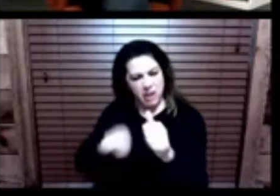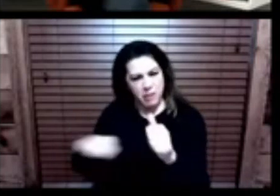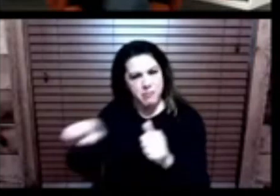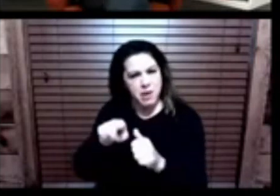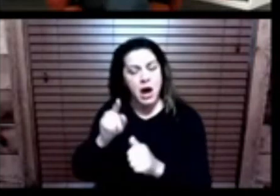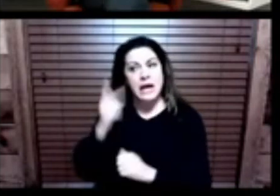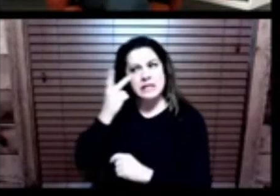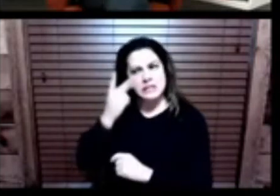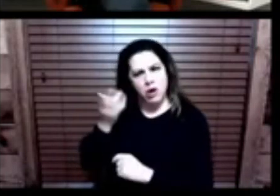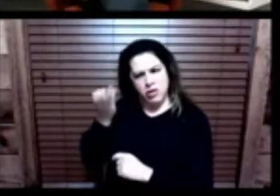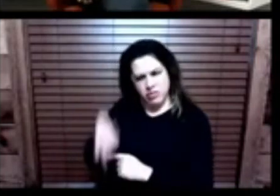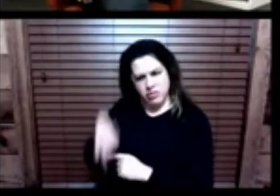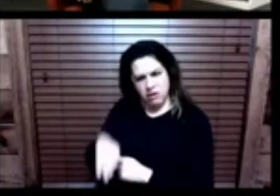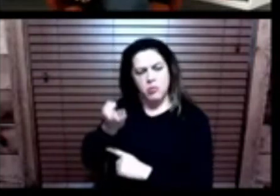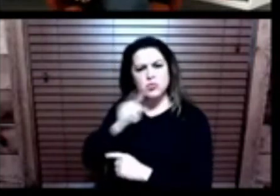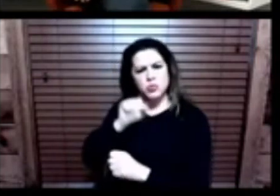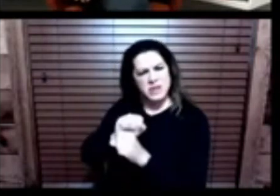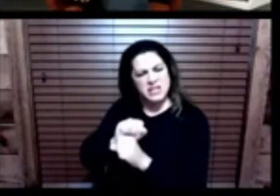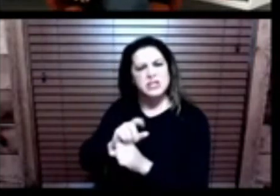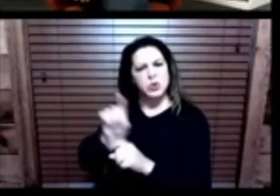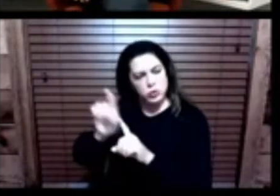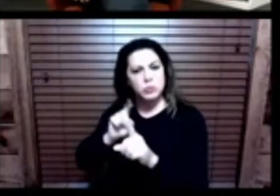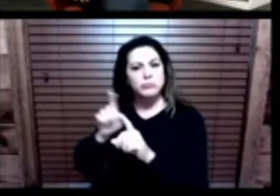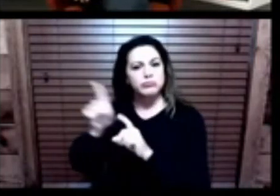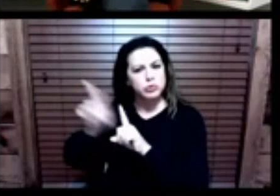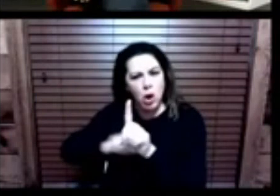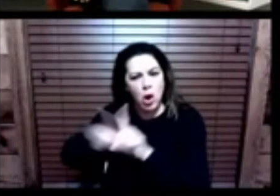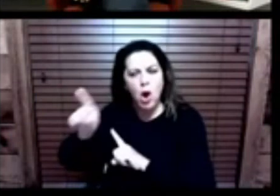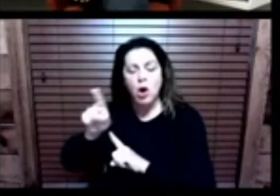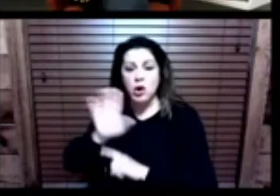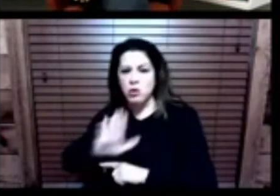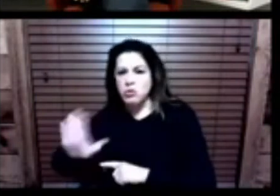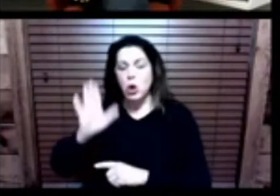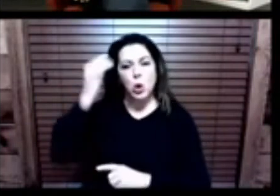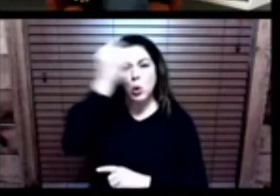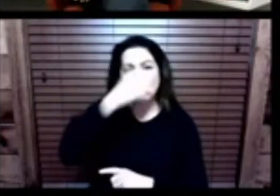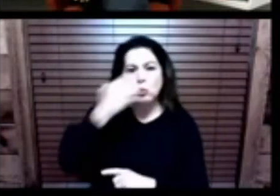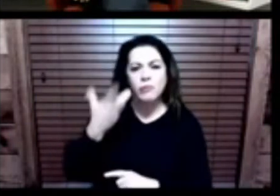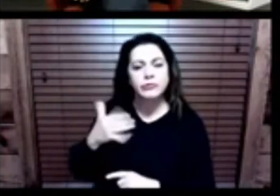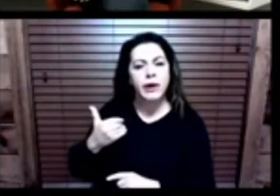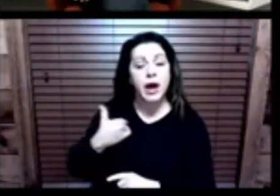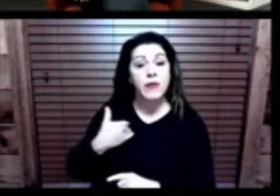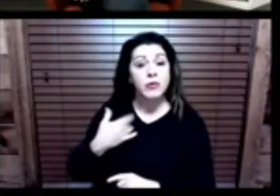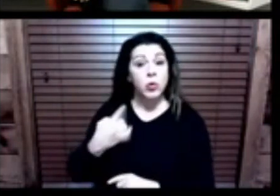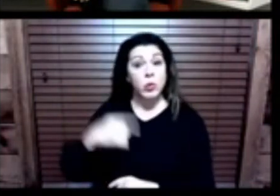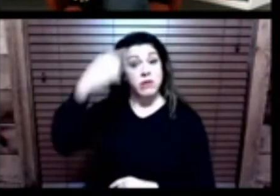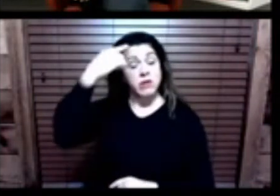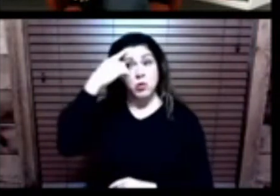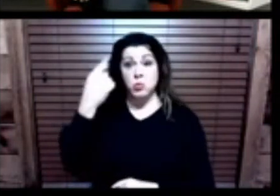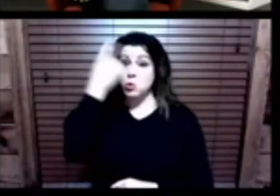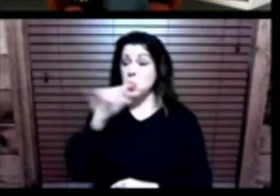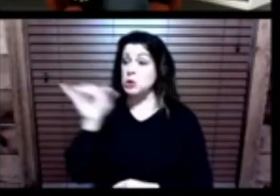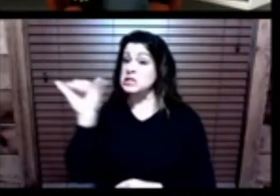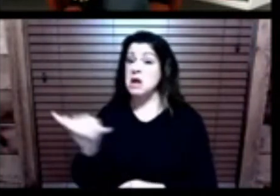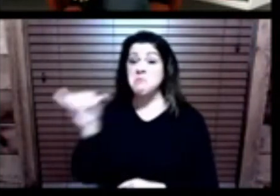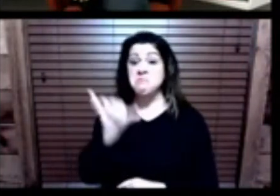superstars in one group. Mm-hmm. They all had their own look. And so we knew that you didn't have to look alike. You could be separate and